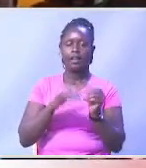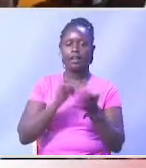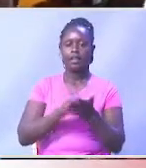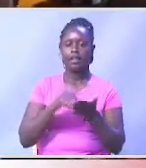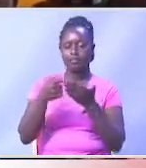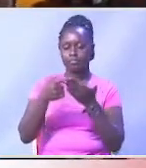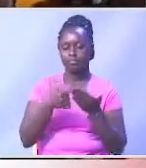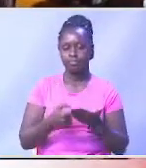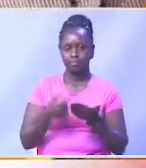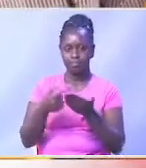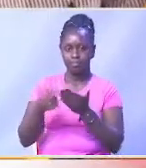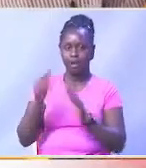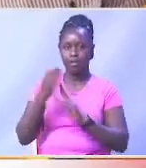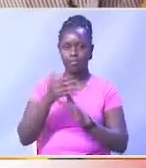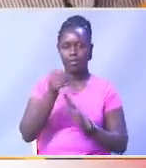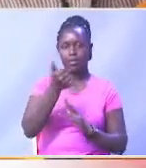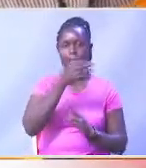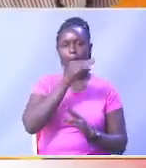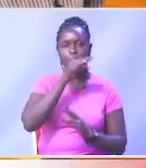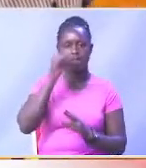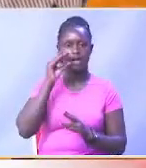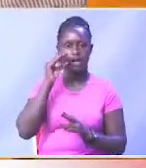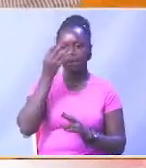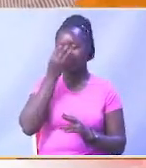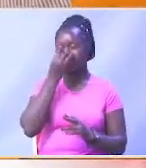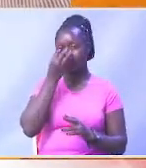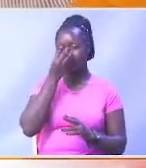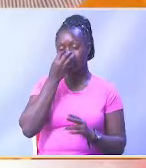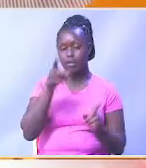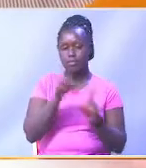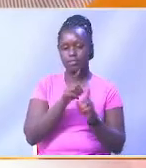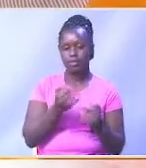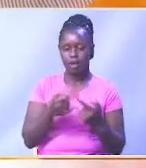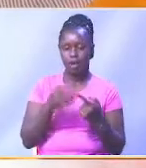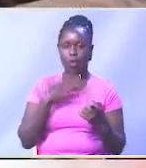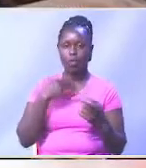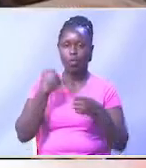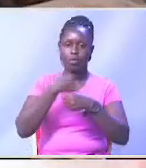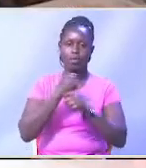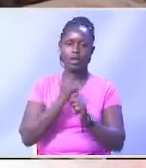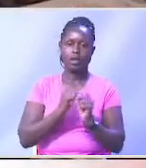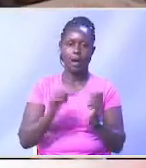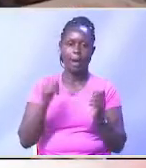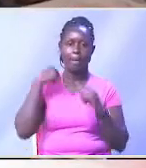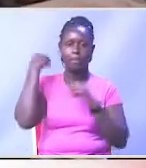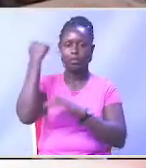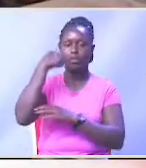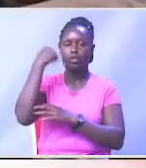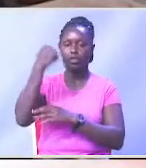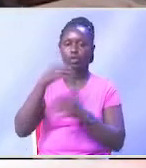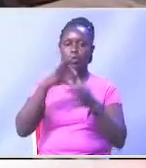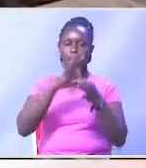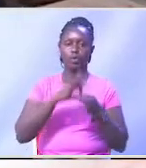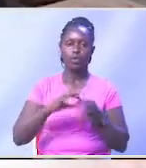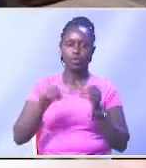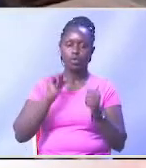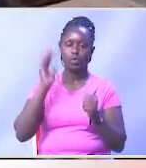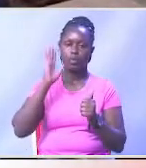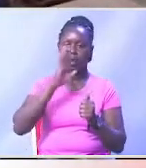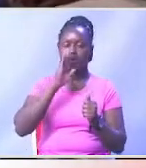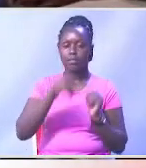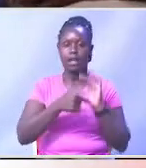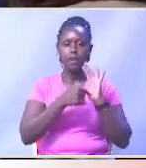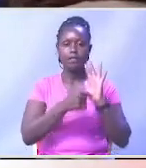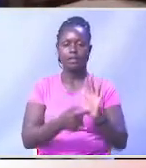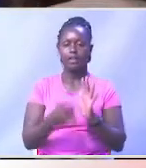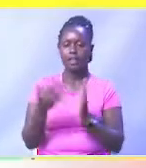President William Ruto and ANC's Musalia Mudavadi, are in talks for a possible political union that will be unveiled in the